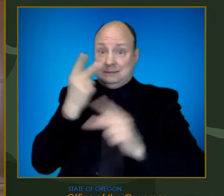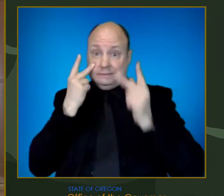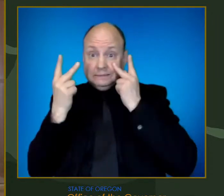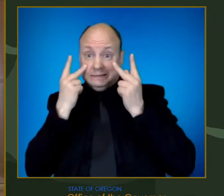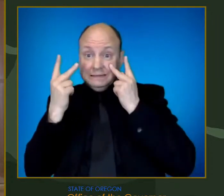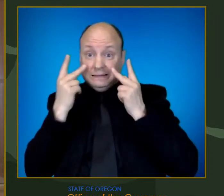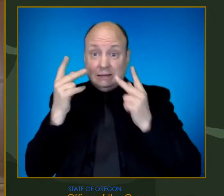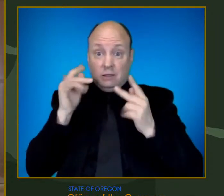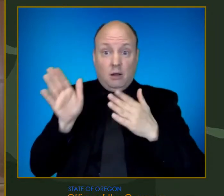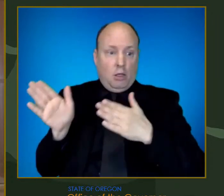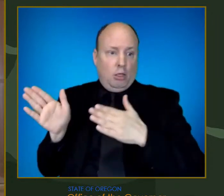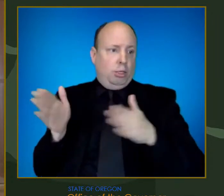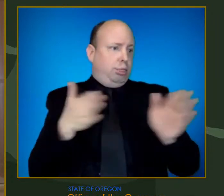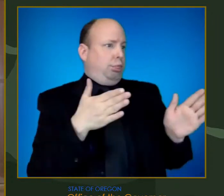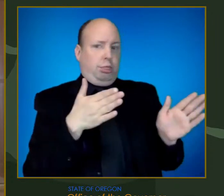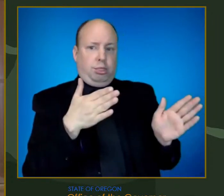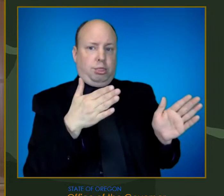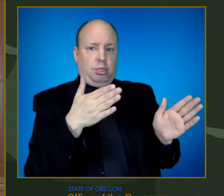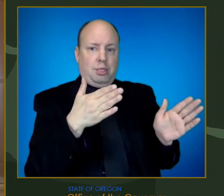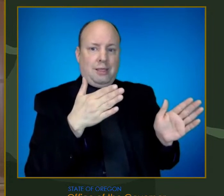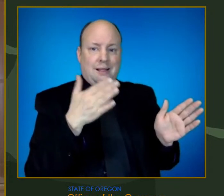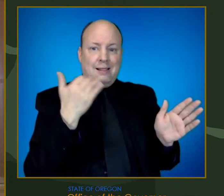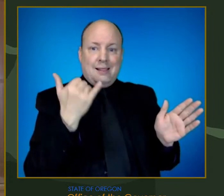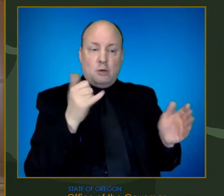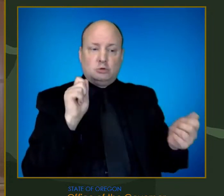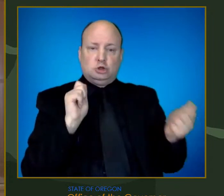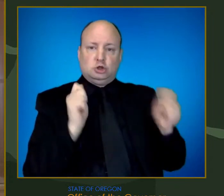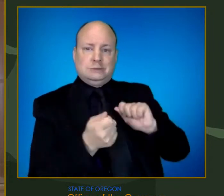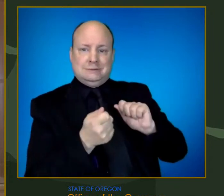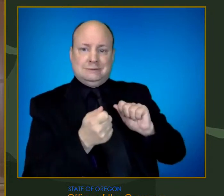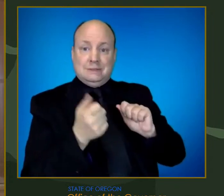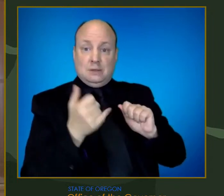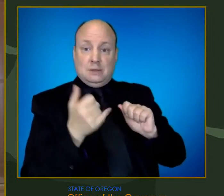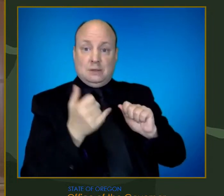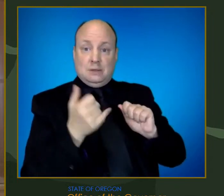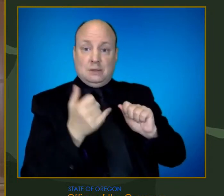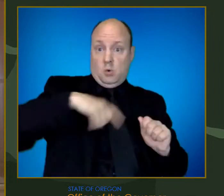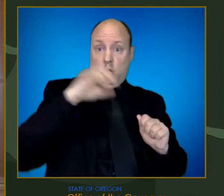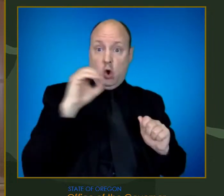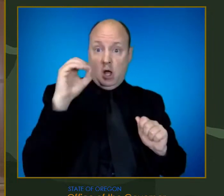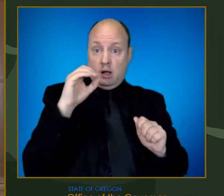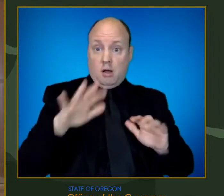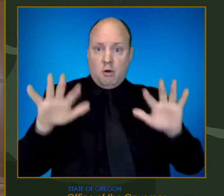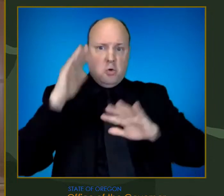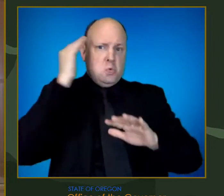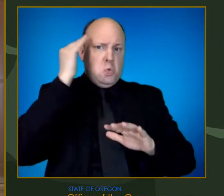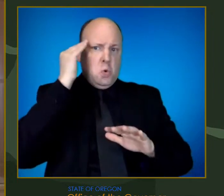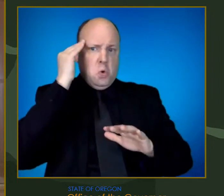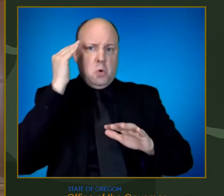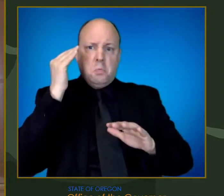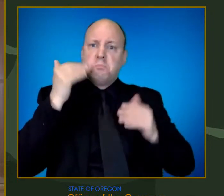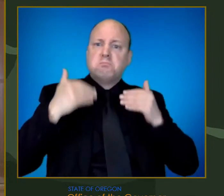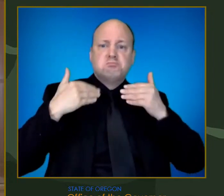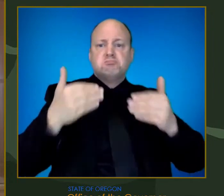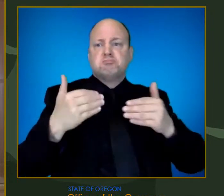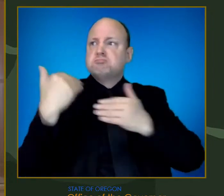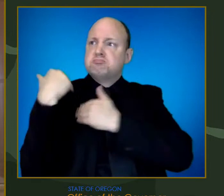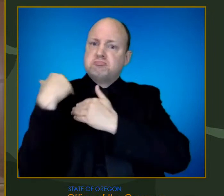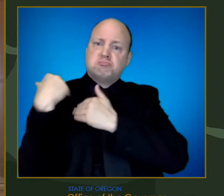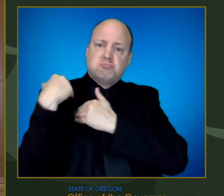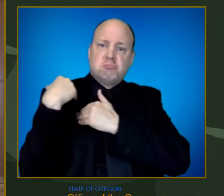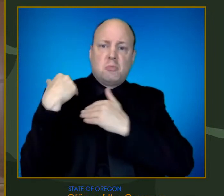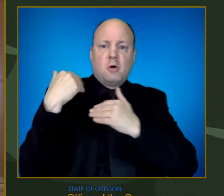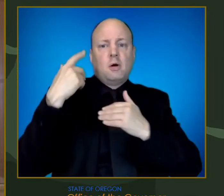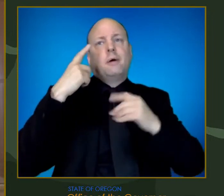And given that Oregonians at this point know how to take personal responsibility, to wear masks,